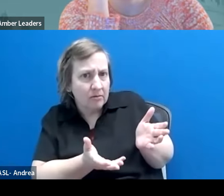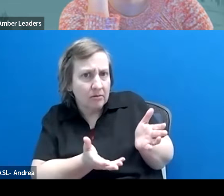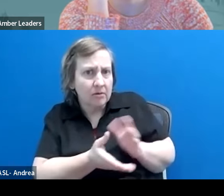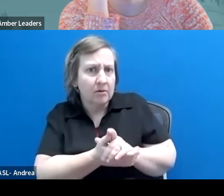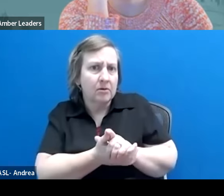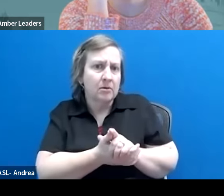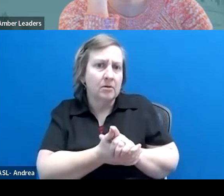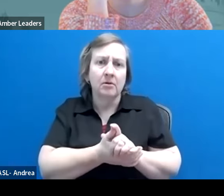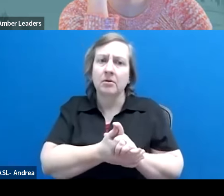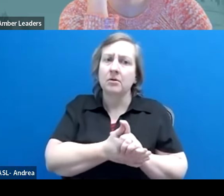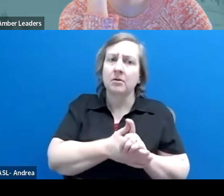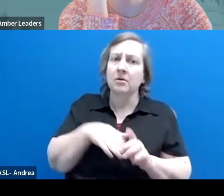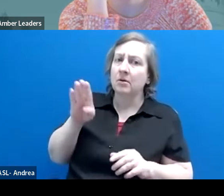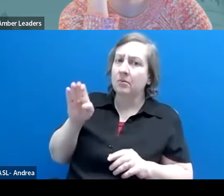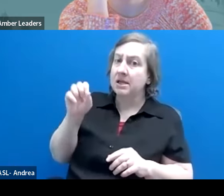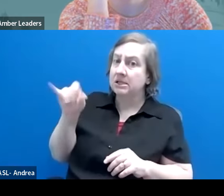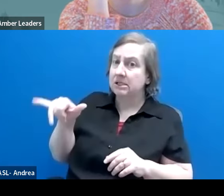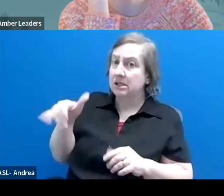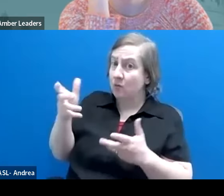Betsy, you wanna try to field that one?